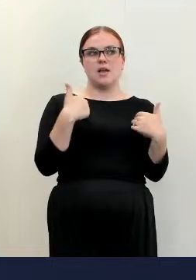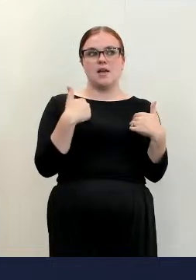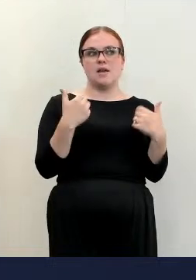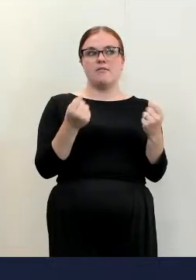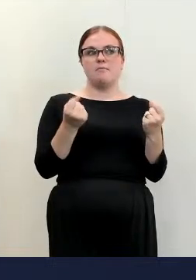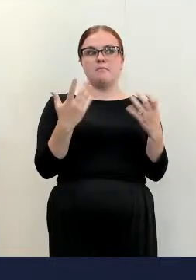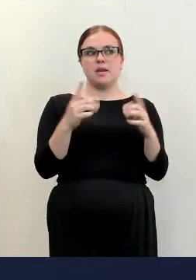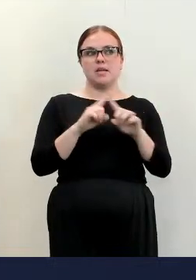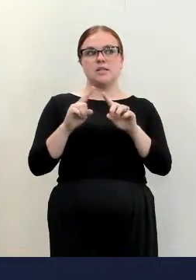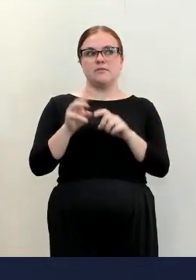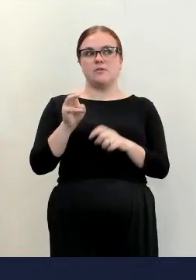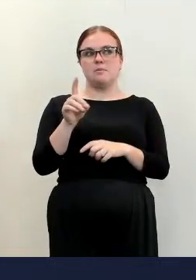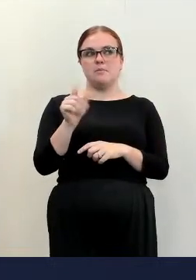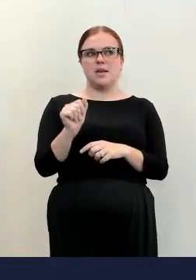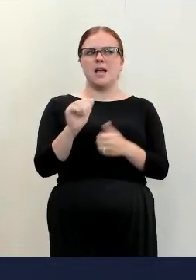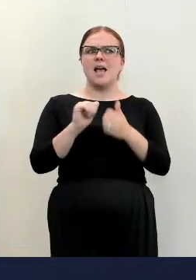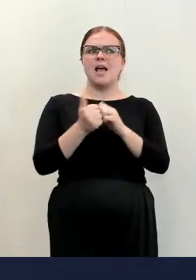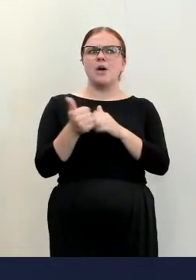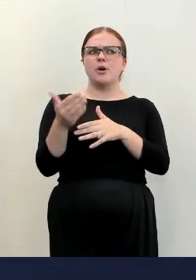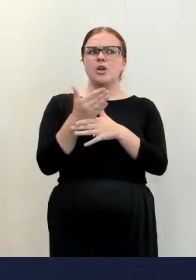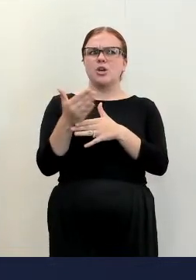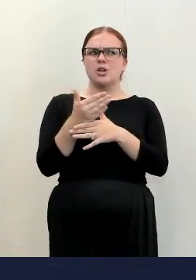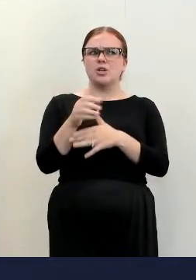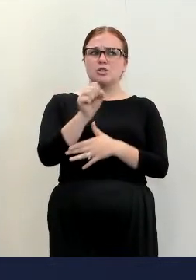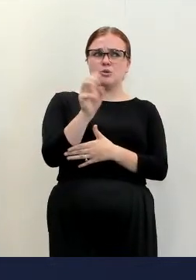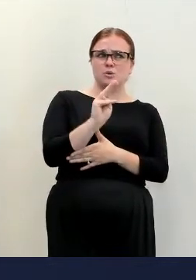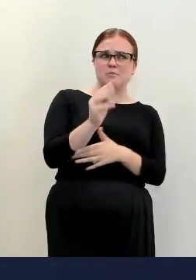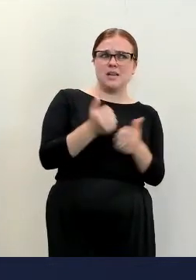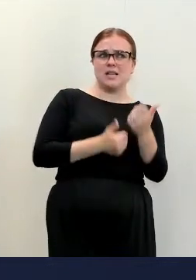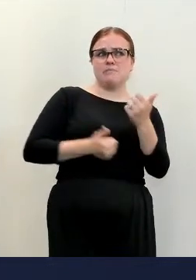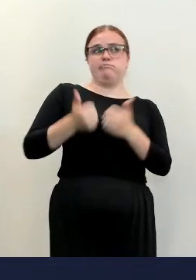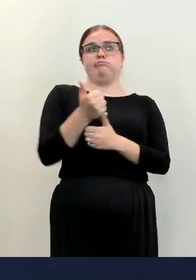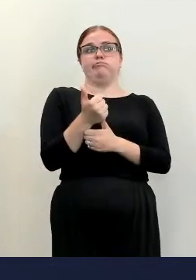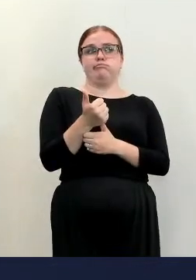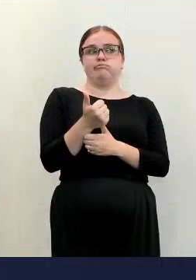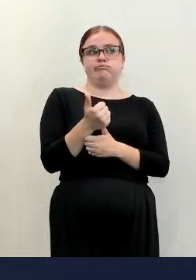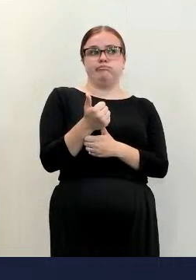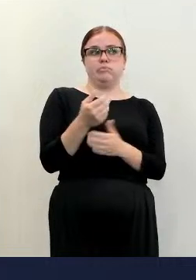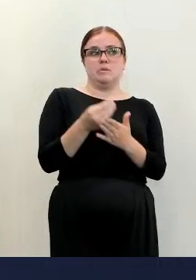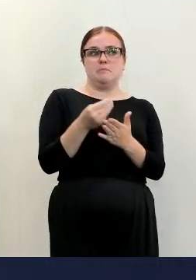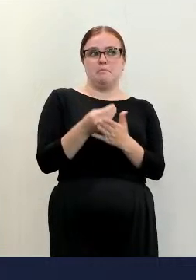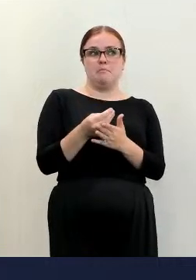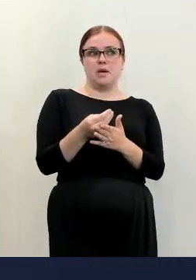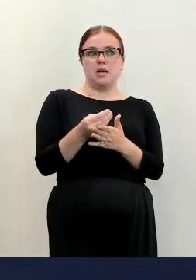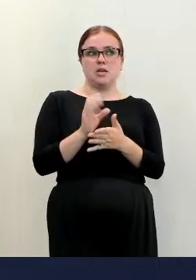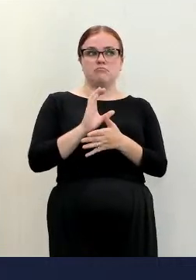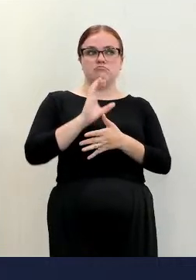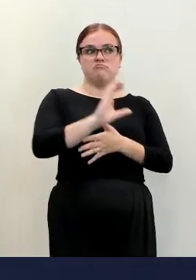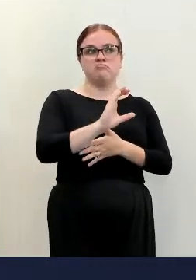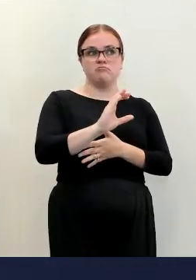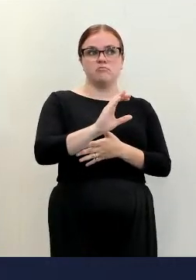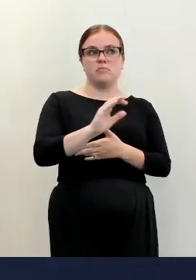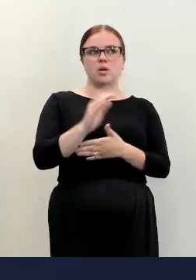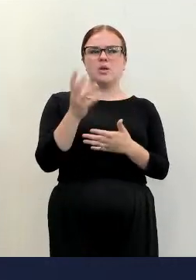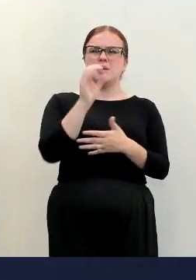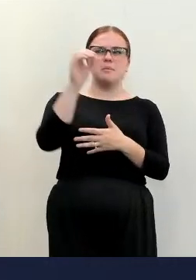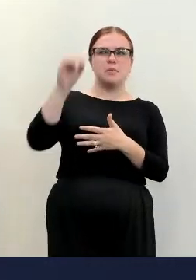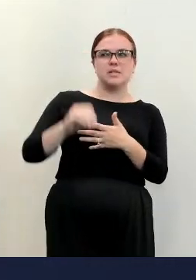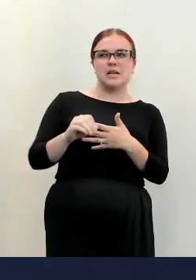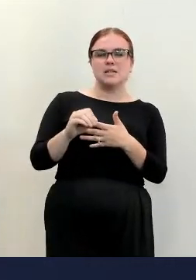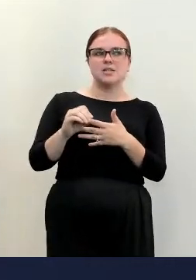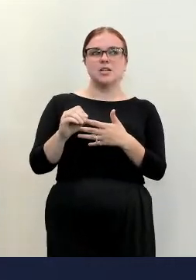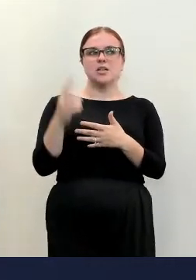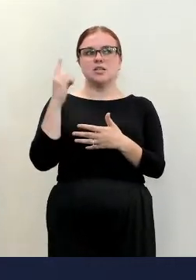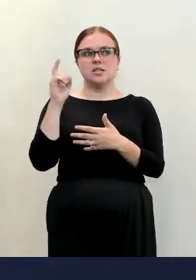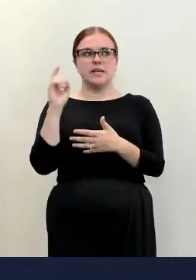have a breakdown as to how you're allocating money? It sounds like social media is a big part of it, for instance. I don't know, like how much, you know, what percentage you're planning to